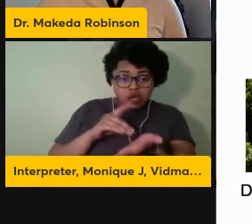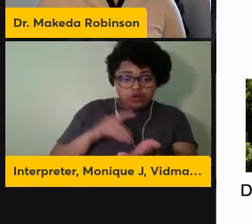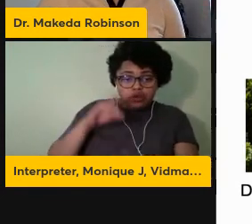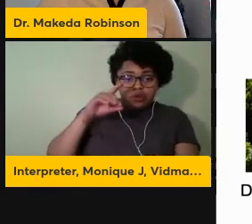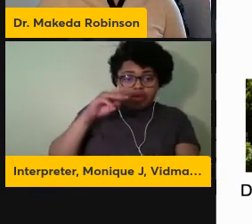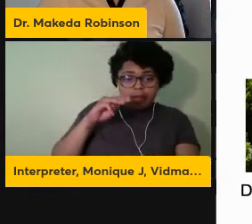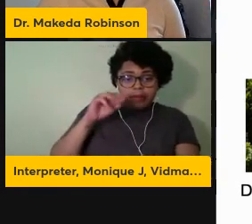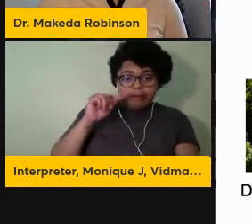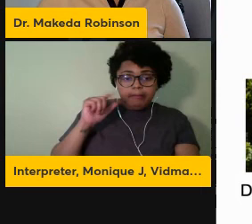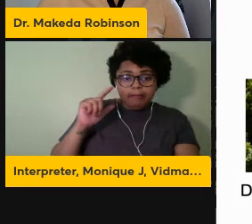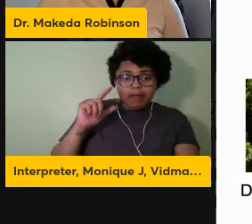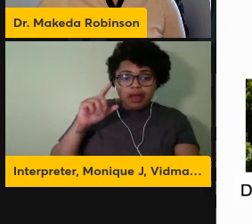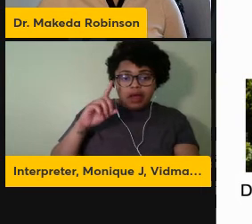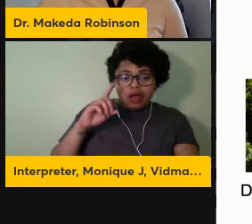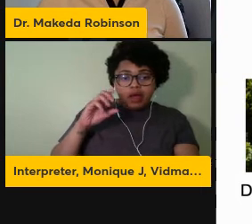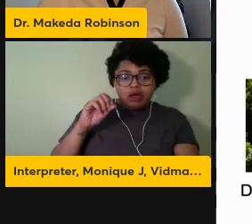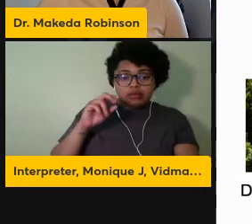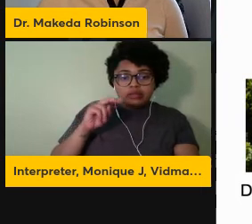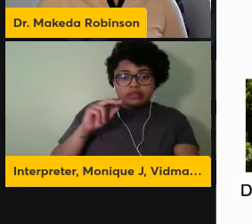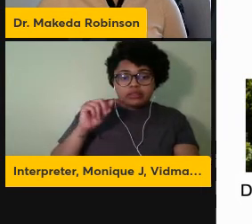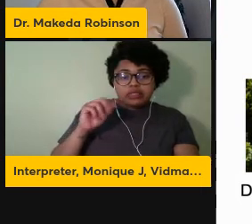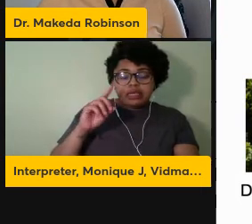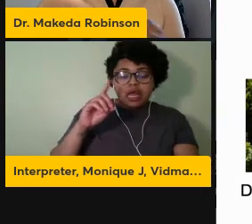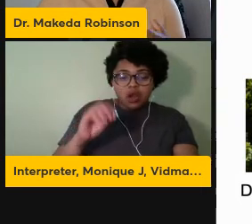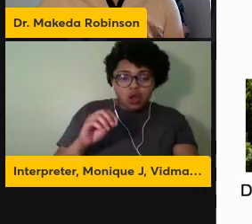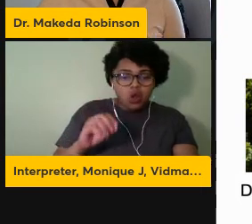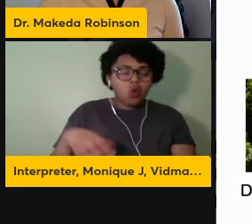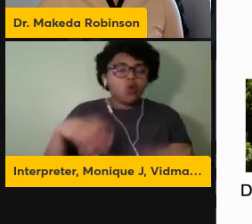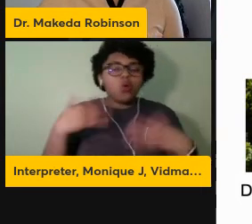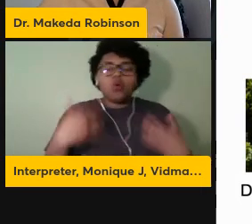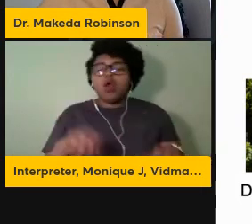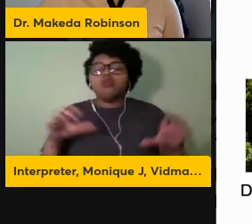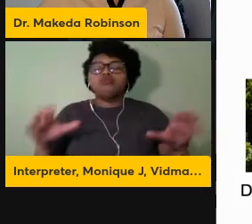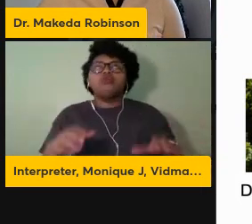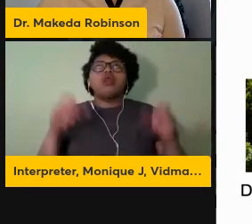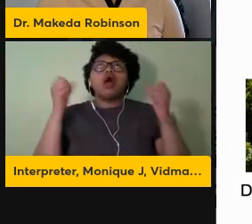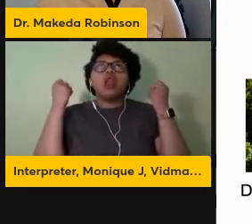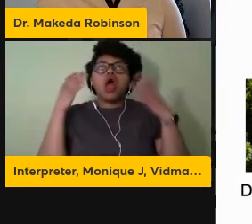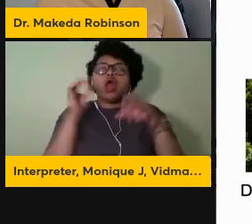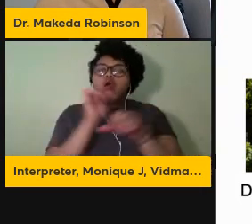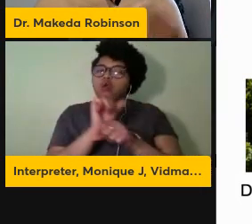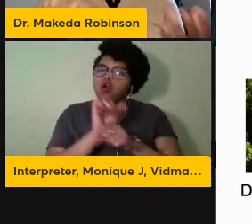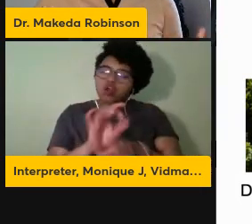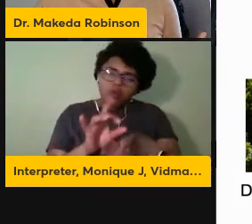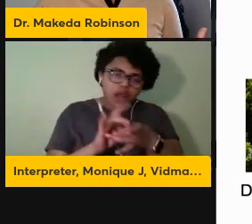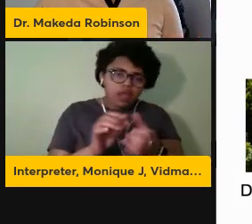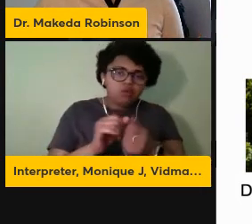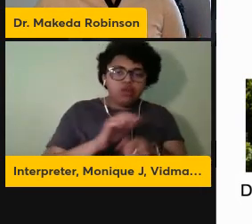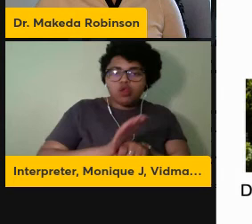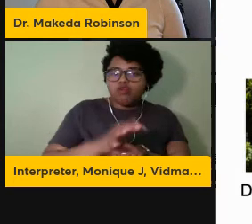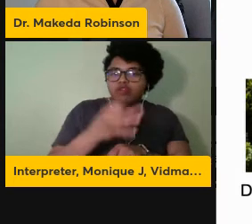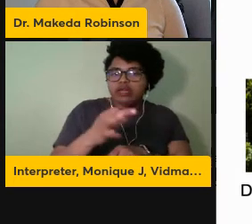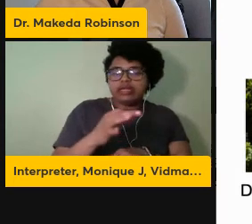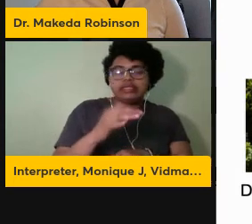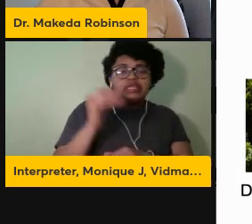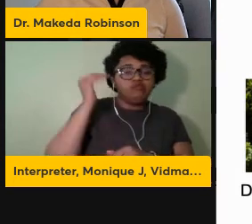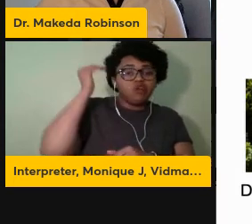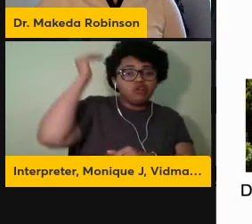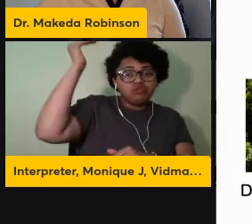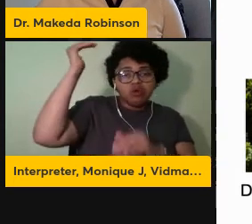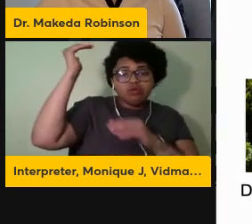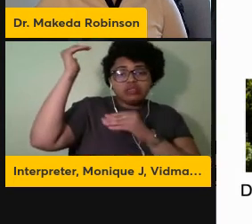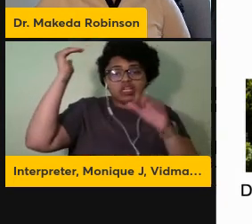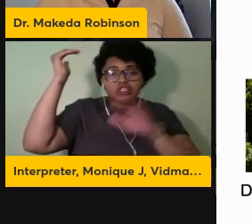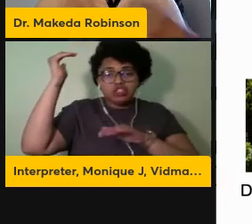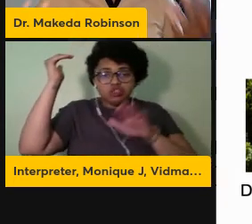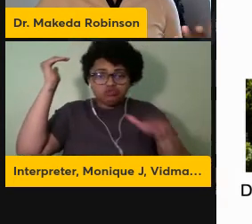science communication work around the COVID-19 pandemic, both in adults and children. And they had been developing a household